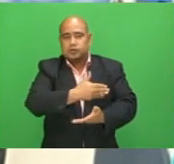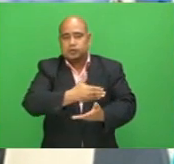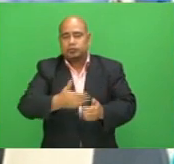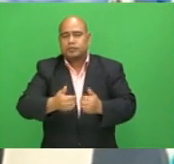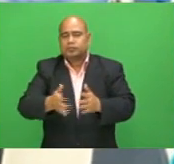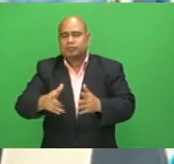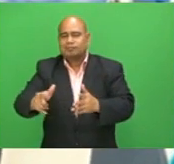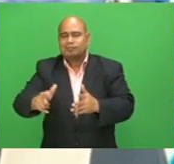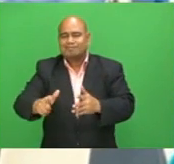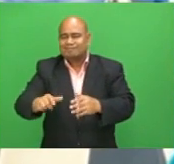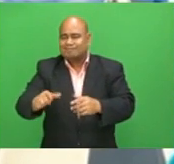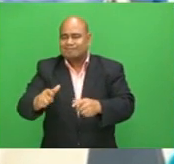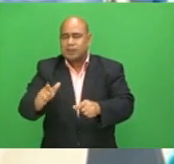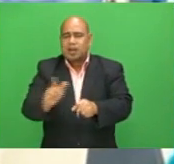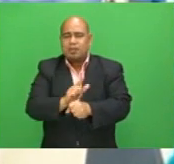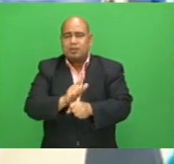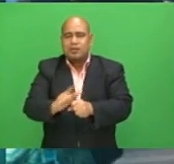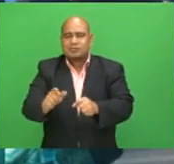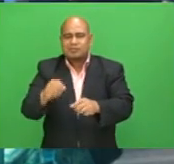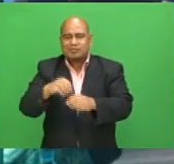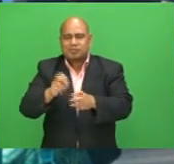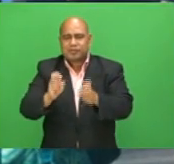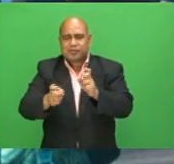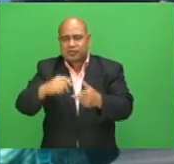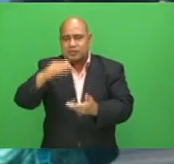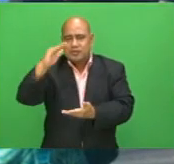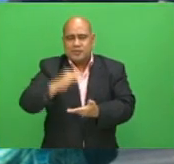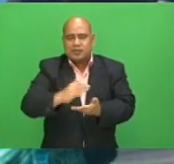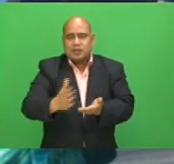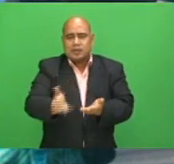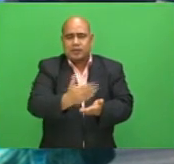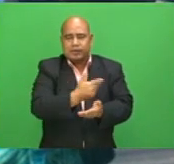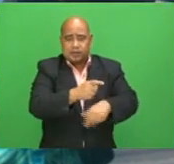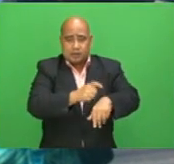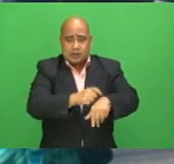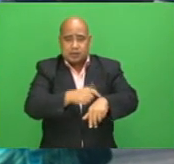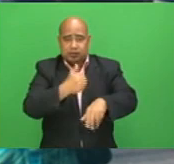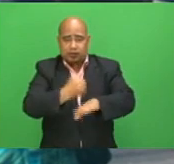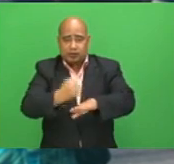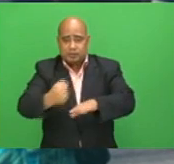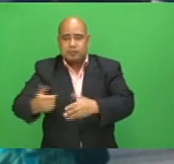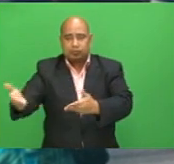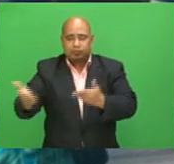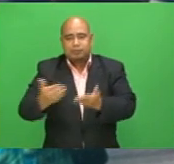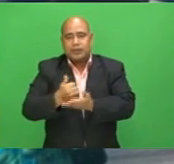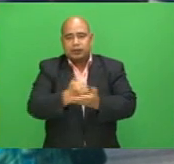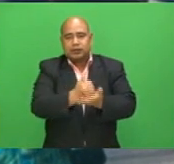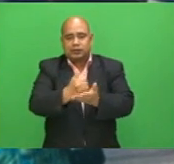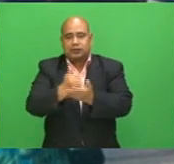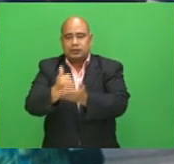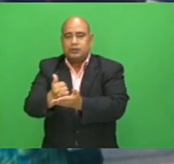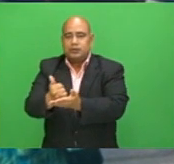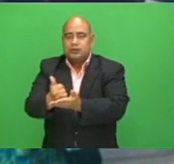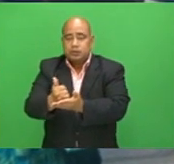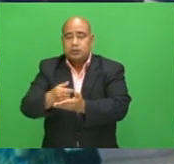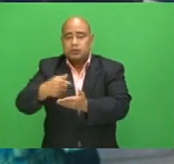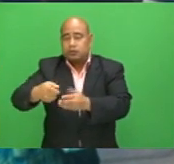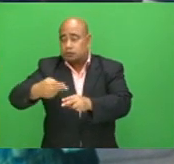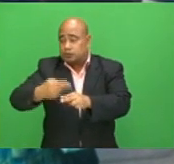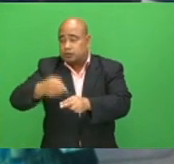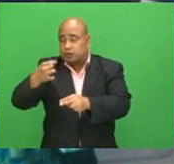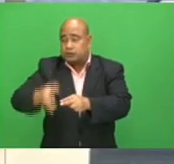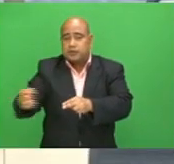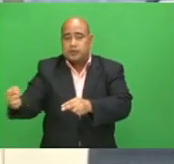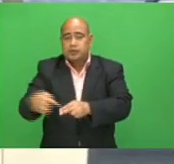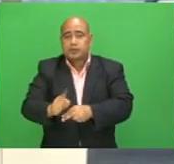significantly reduce harvesting time. He says government will continue to assist rice farmers every step of their farming, from the provision of seeds